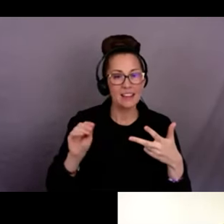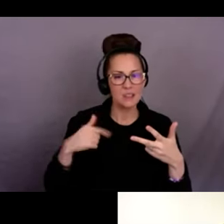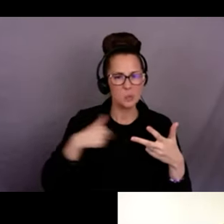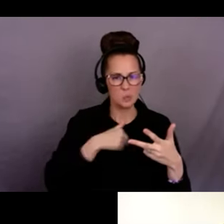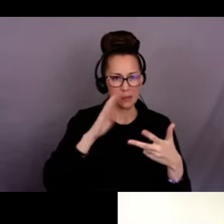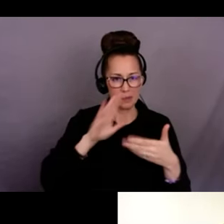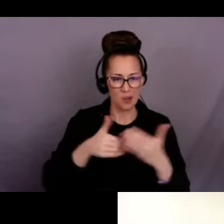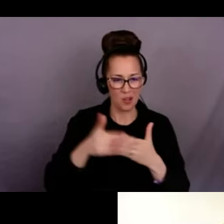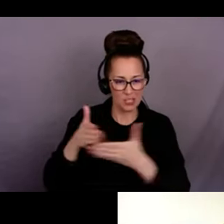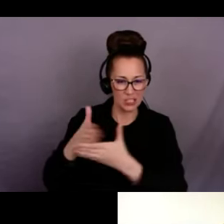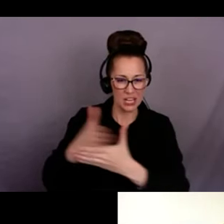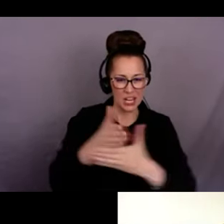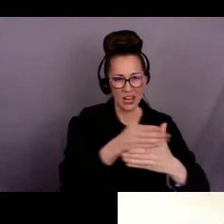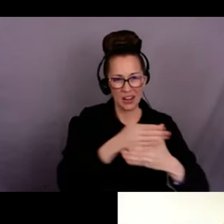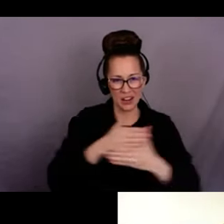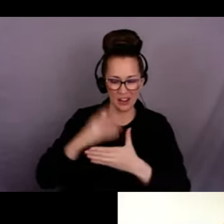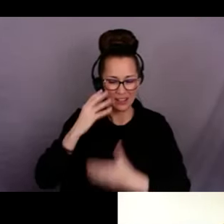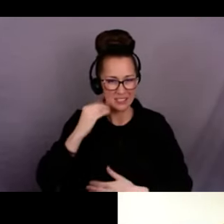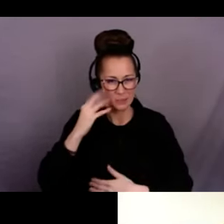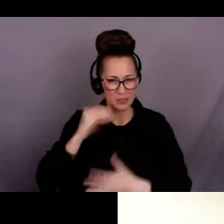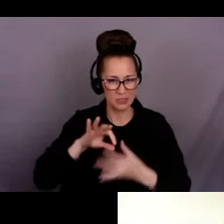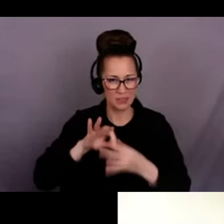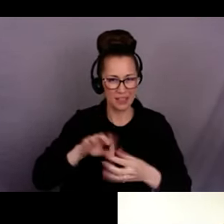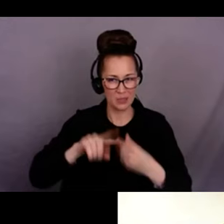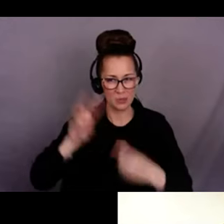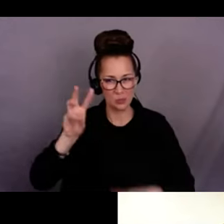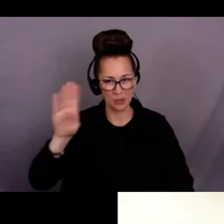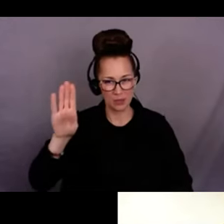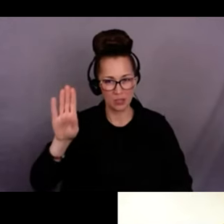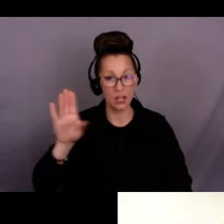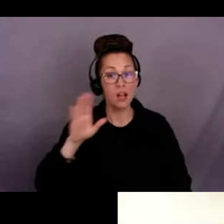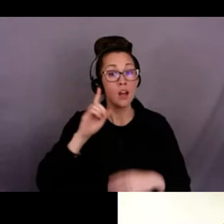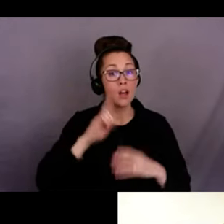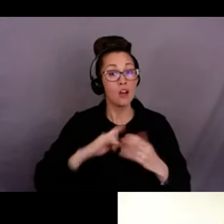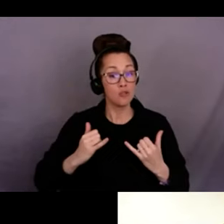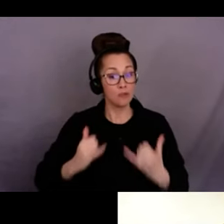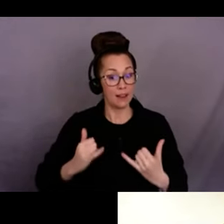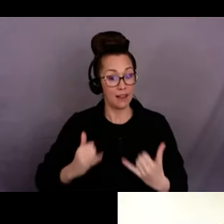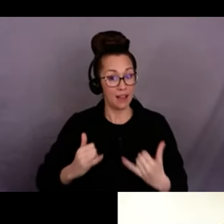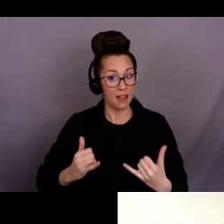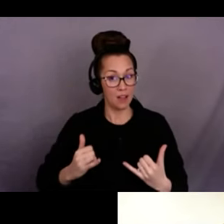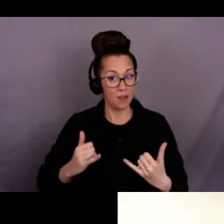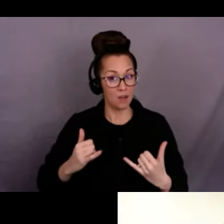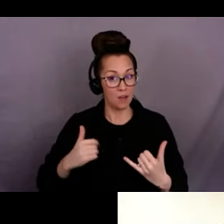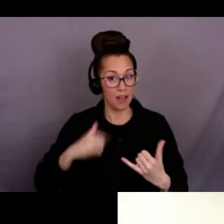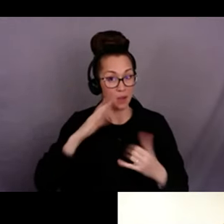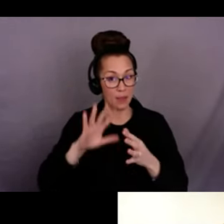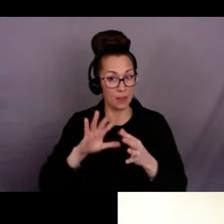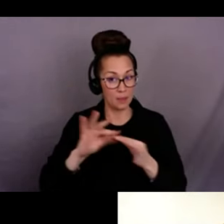our experiences related to Willowbrook. But so right now, I'm just going to mention